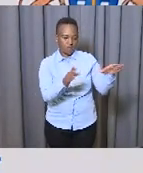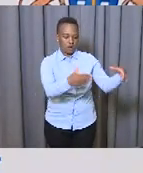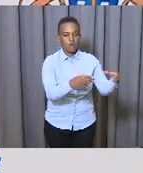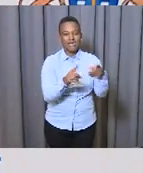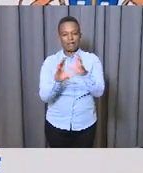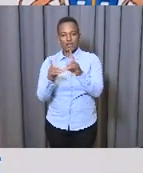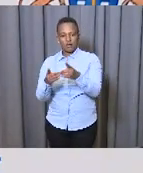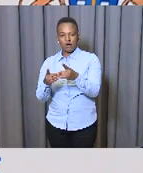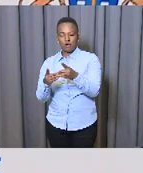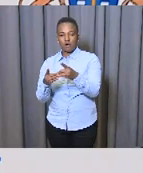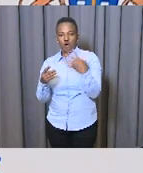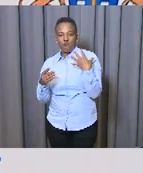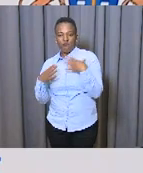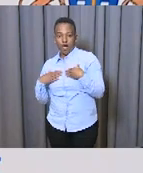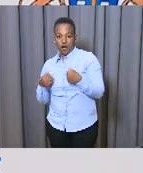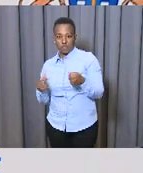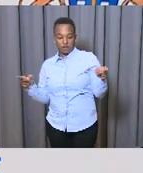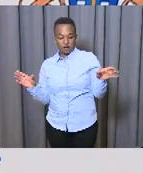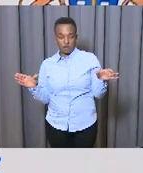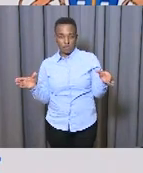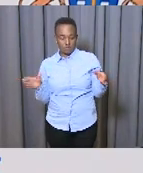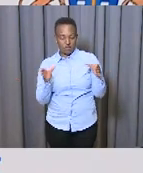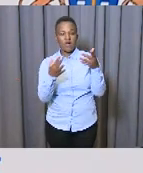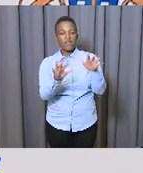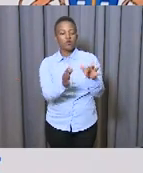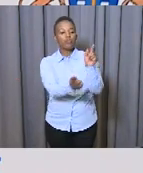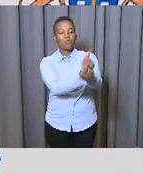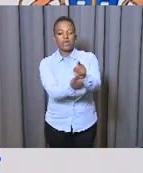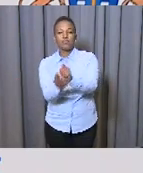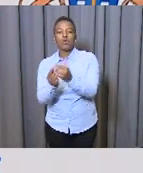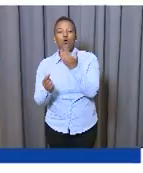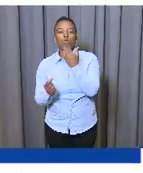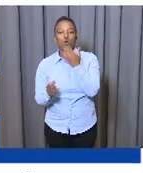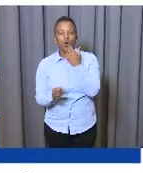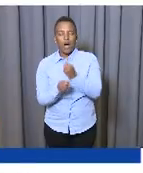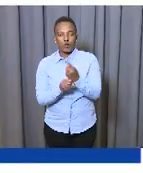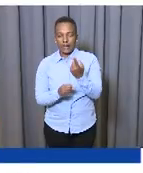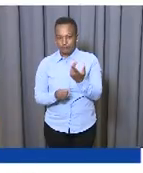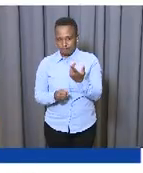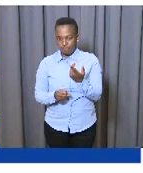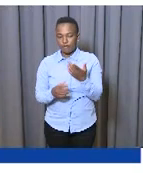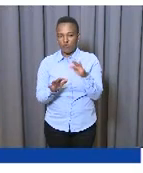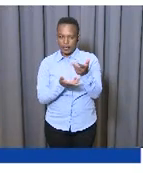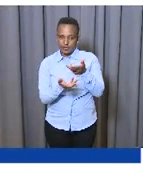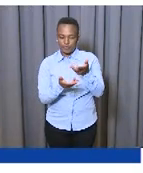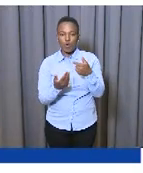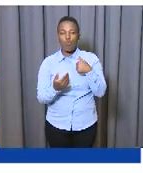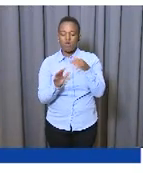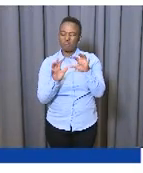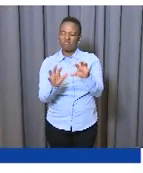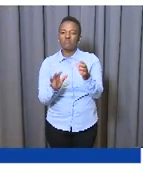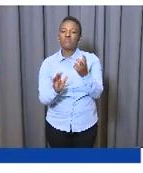health has met with the managers of the malls in Gauteng. What are we enforcing there? The first thing we are